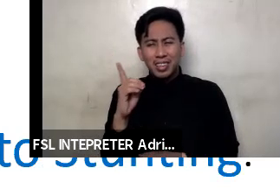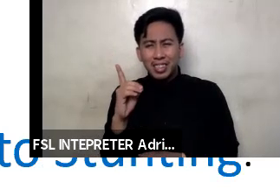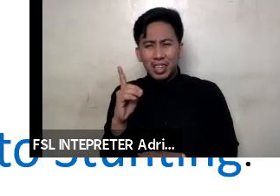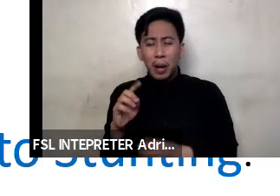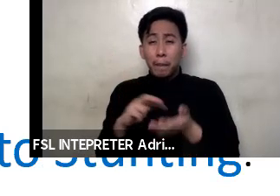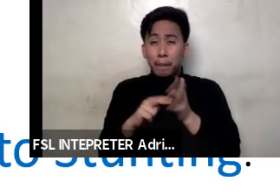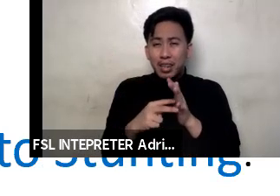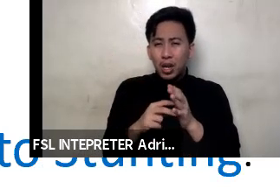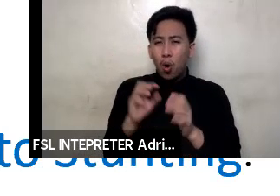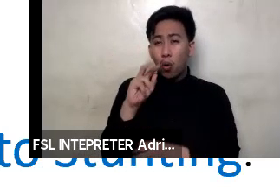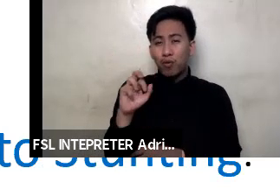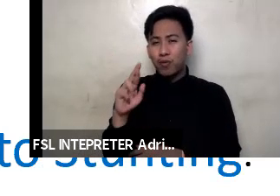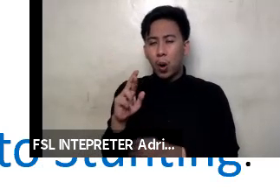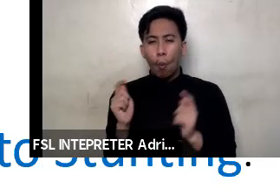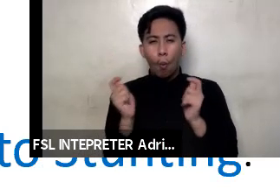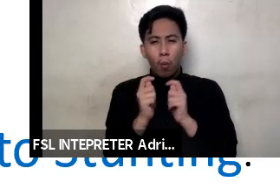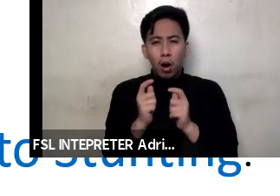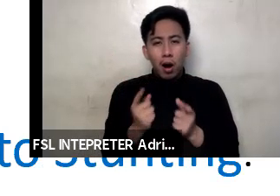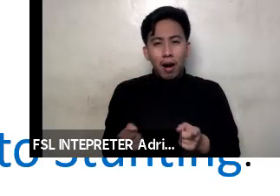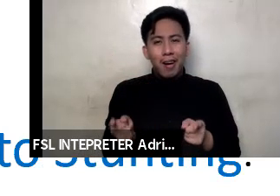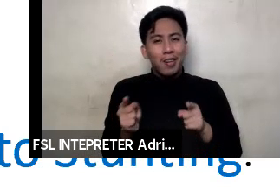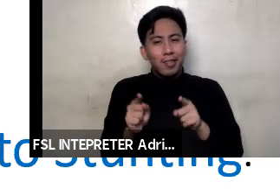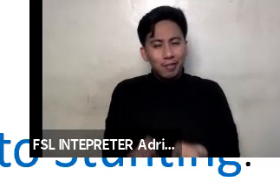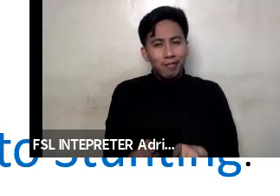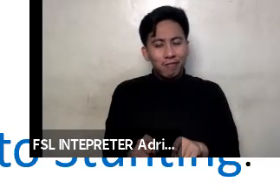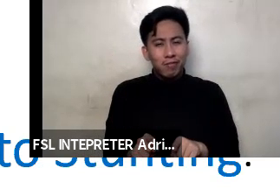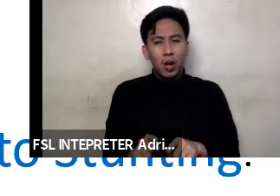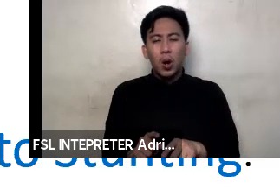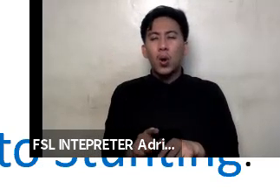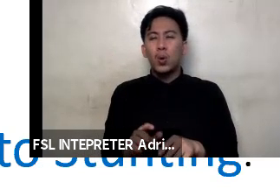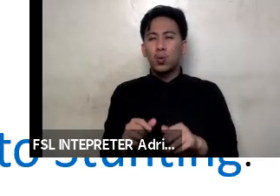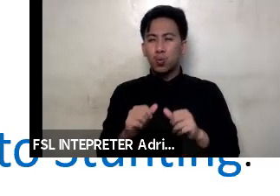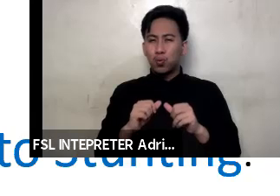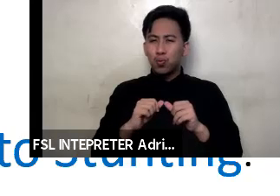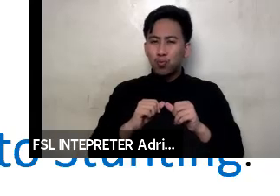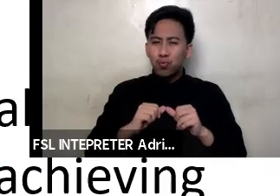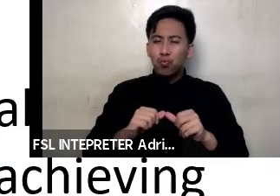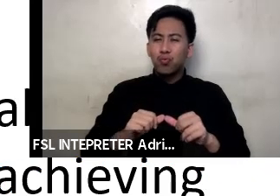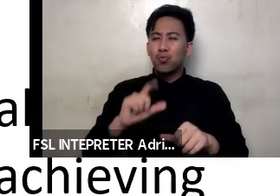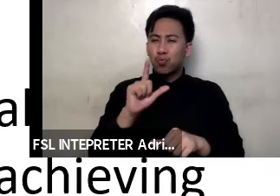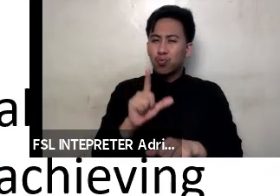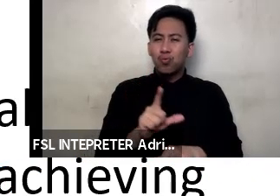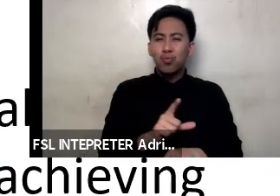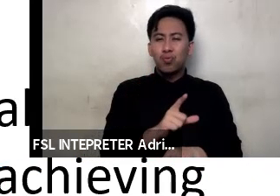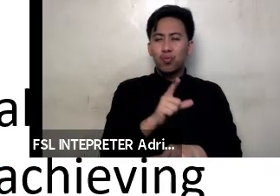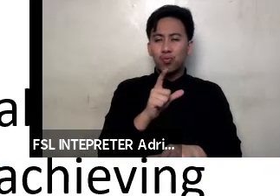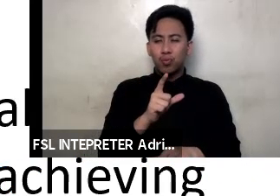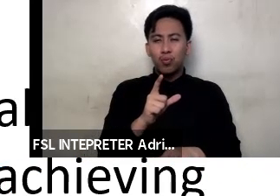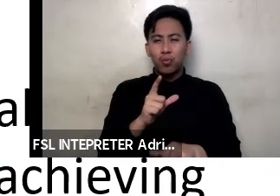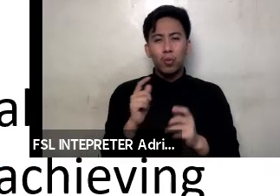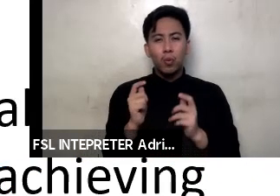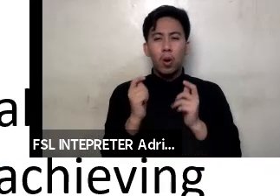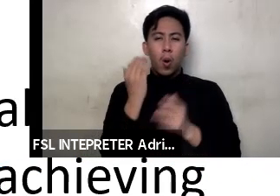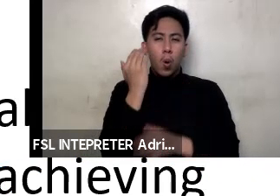of resulting to chronic malnutrition. And Dr. Barba will speak about that later on. The other one